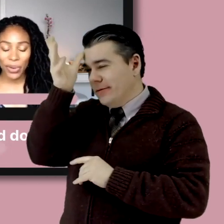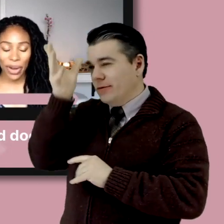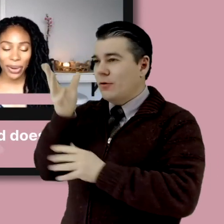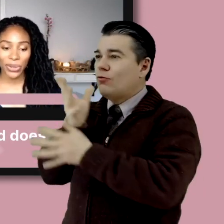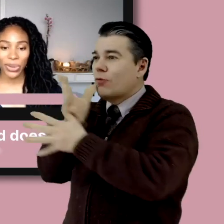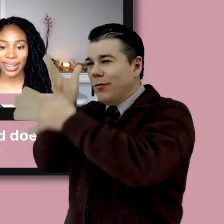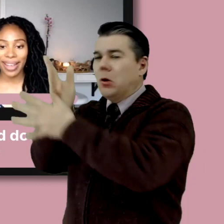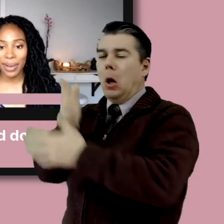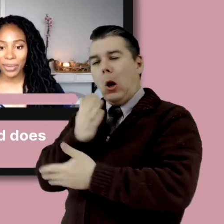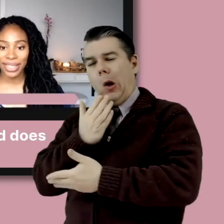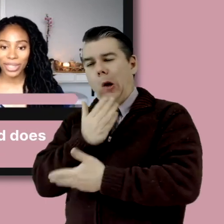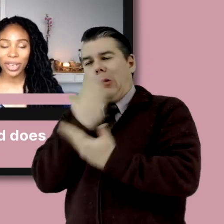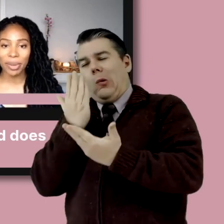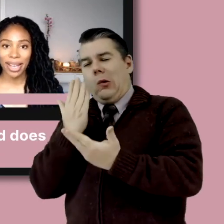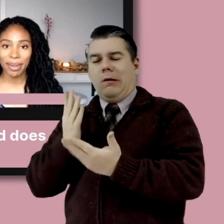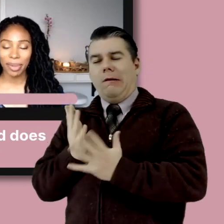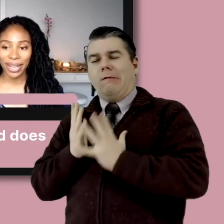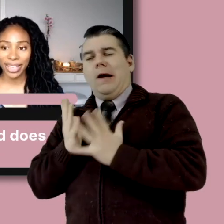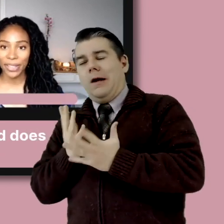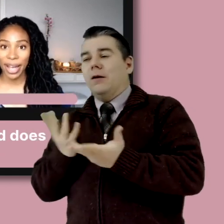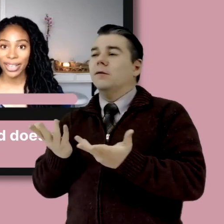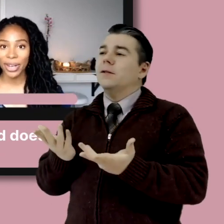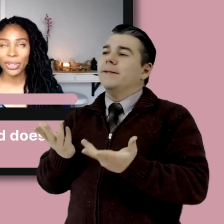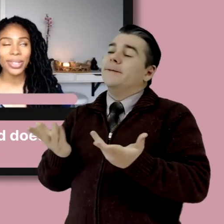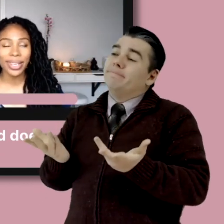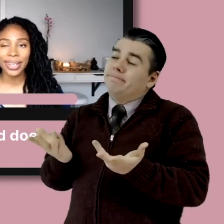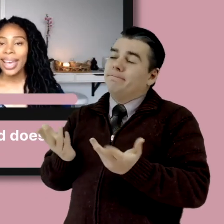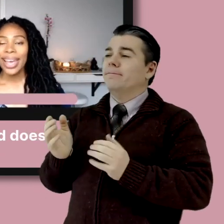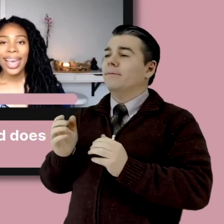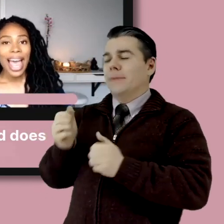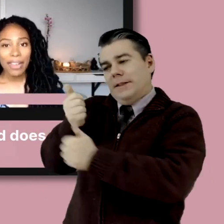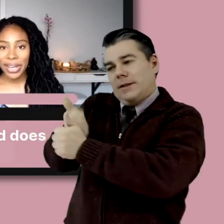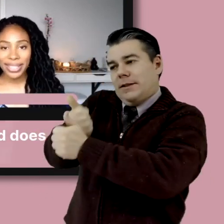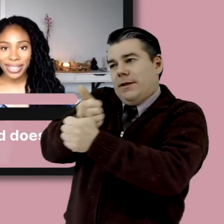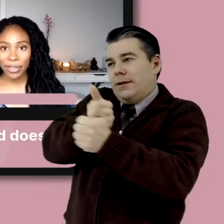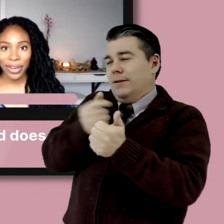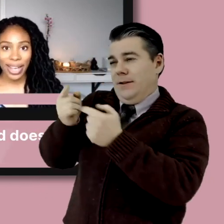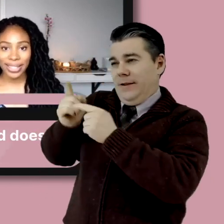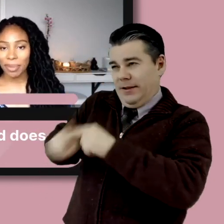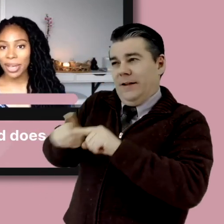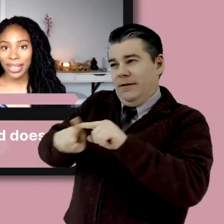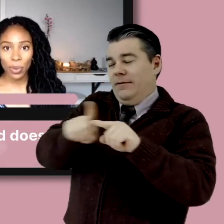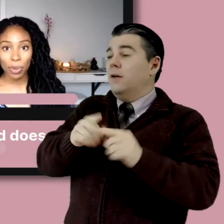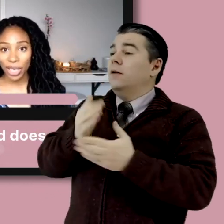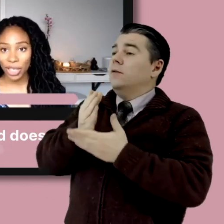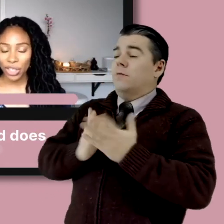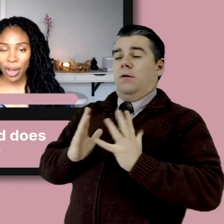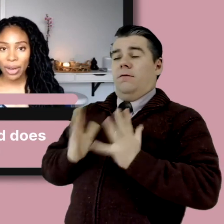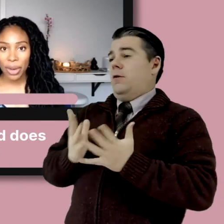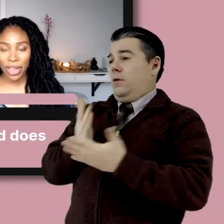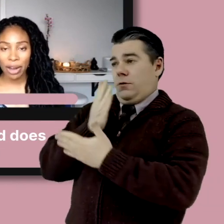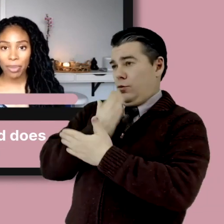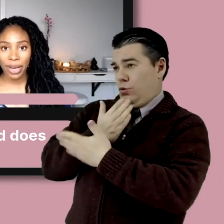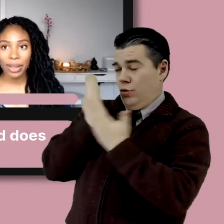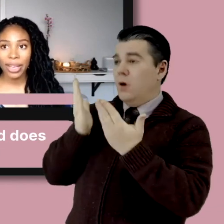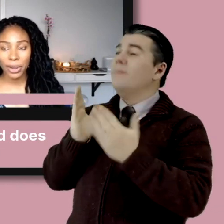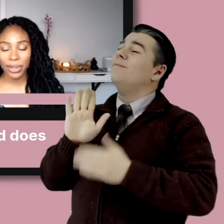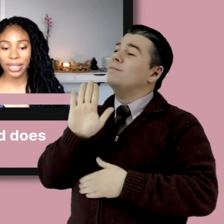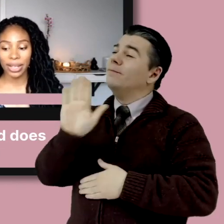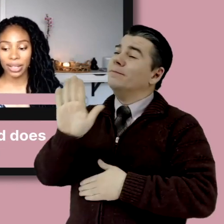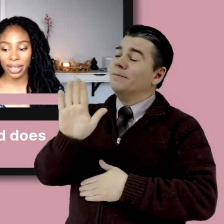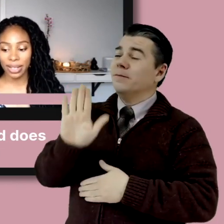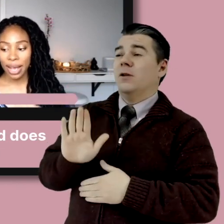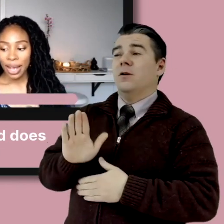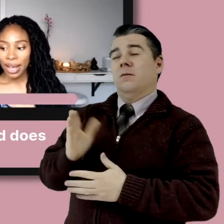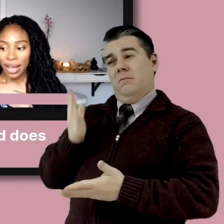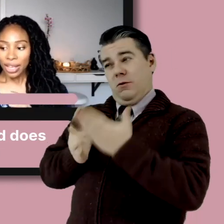parents or grandparents were like, oh, we didn't do tummy time and my kid's fine, so it's like every kid's different, and some kids will be just fine without it. But here's the